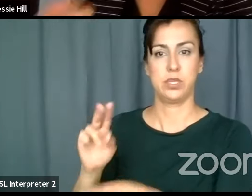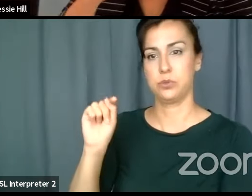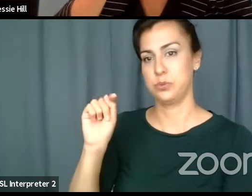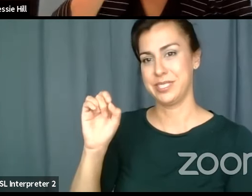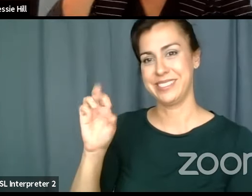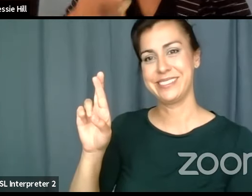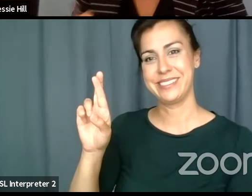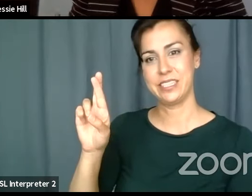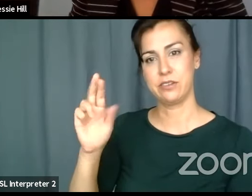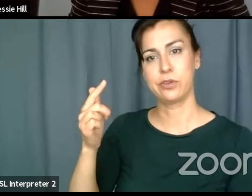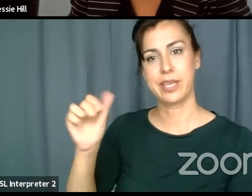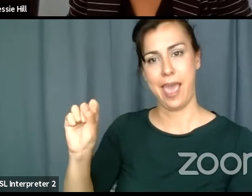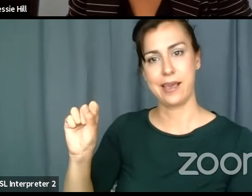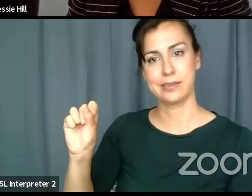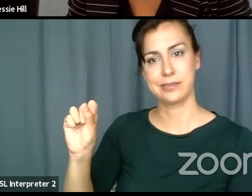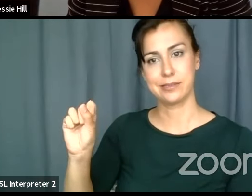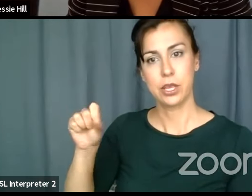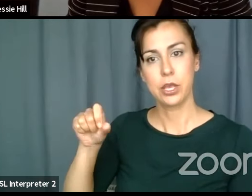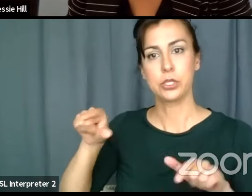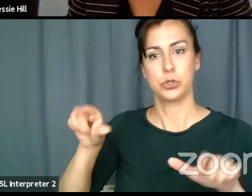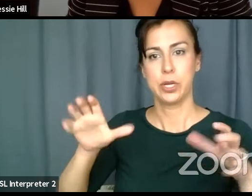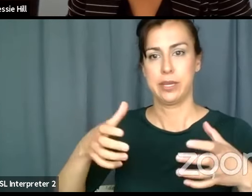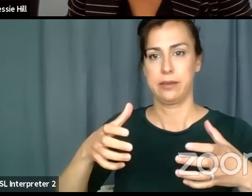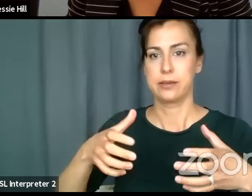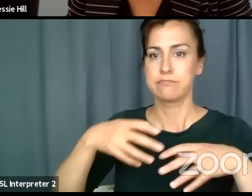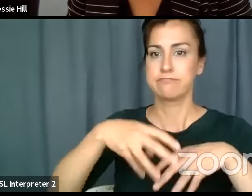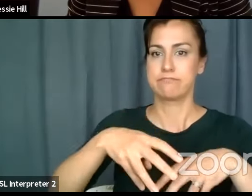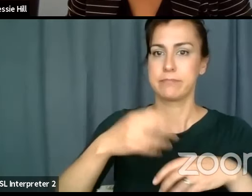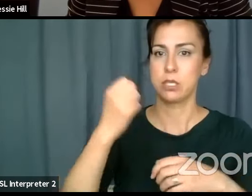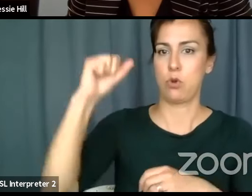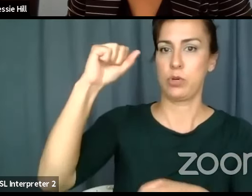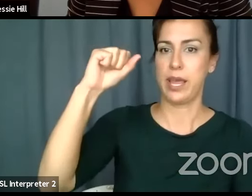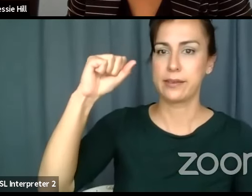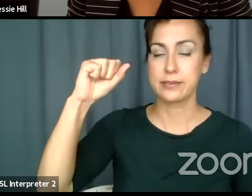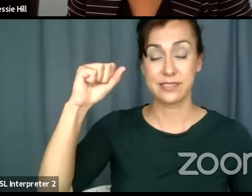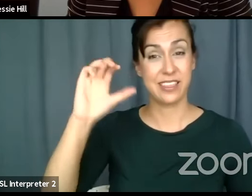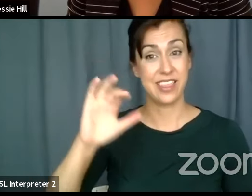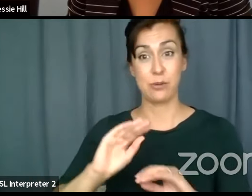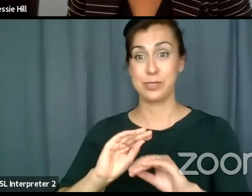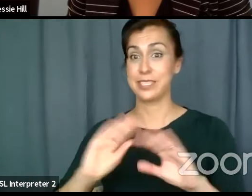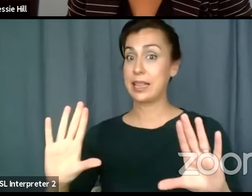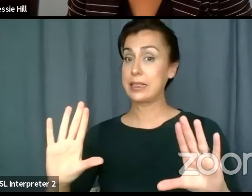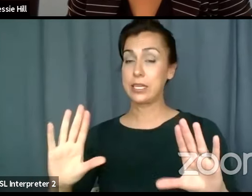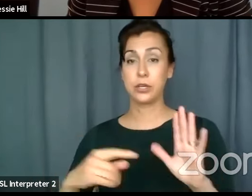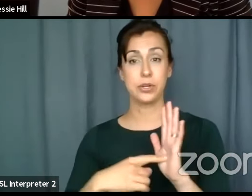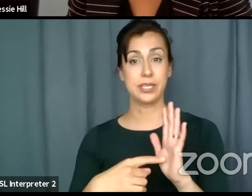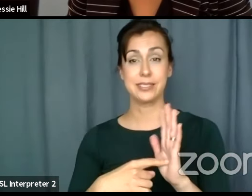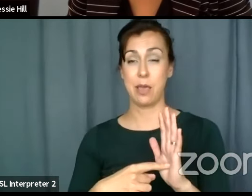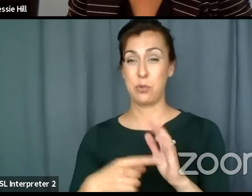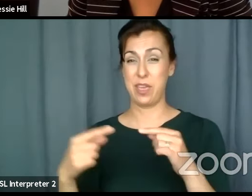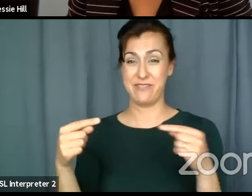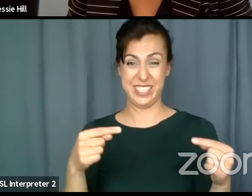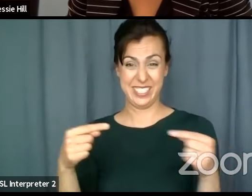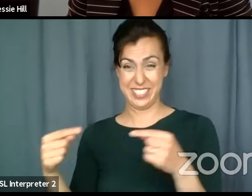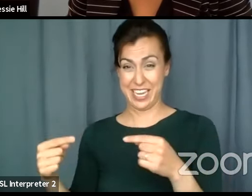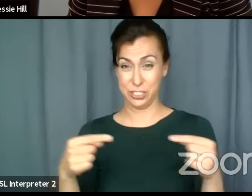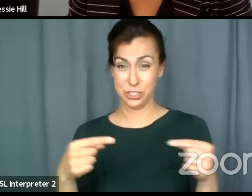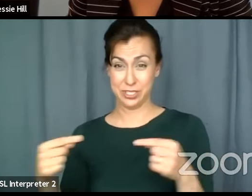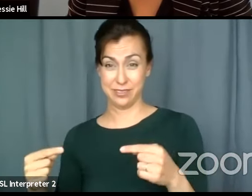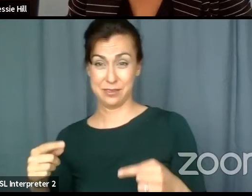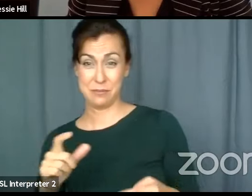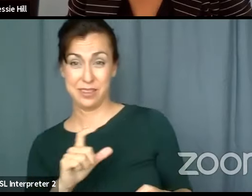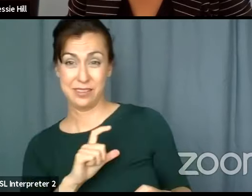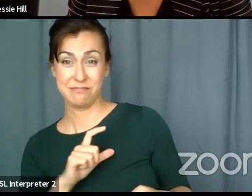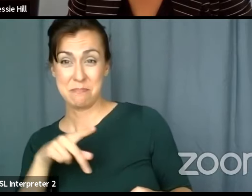into that a little bit more as well. But there was a clear example where you have the tensions between public safety and